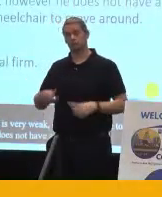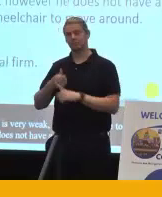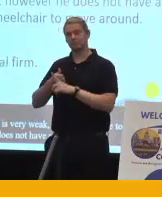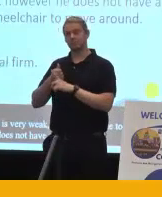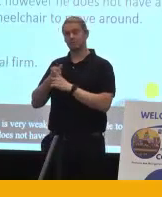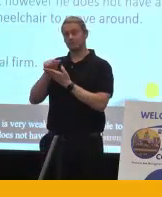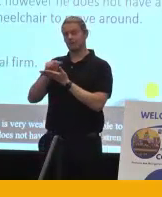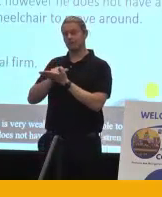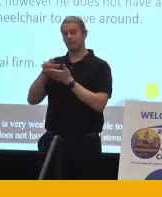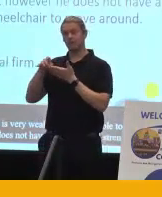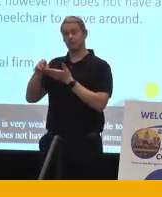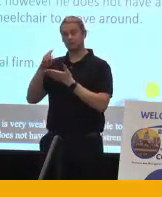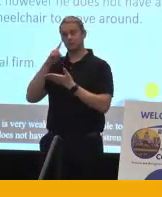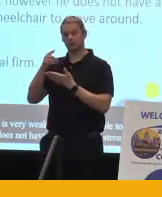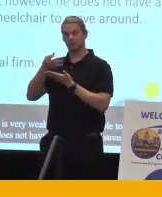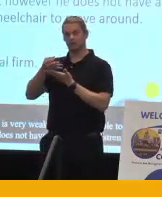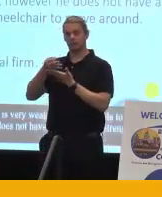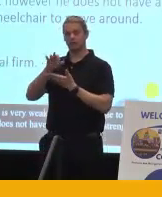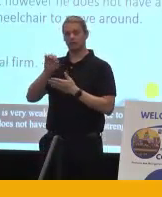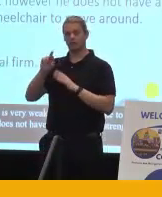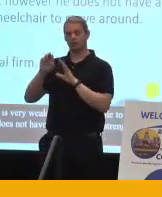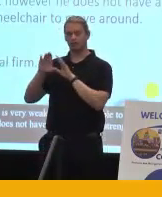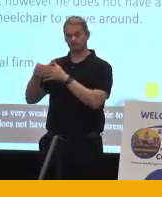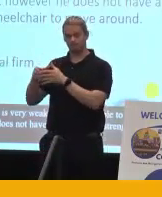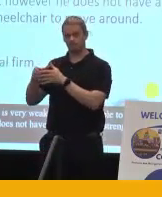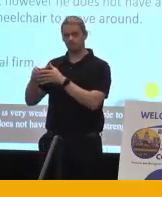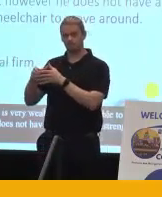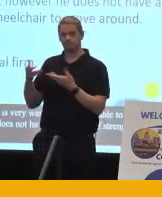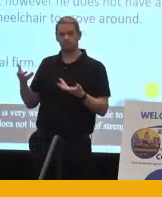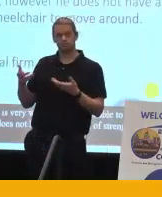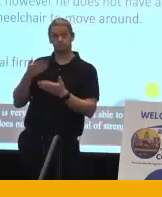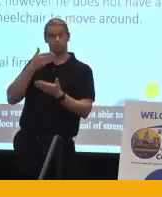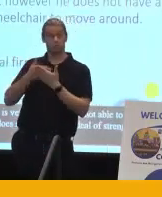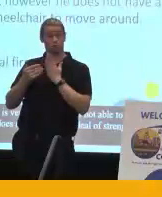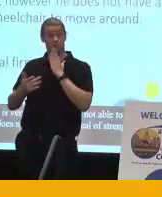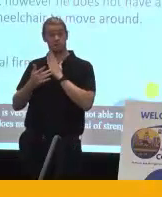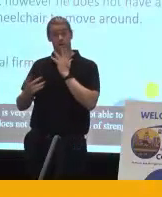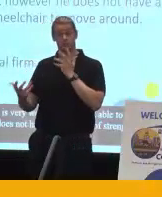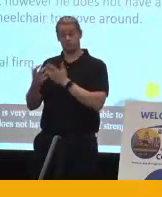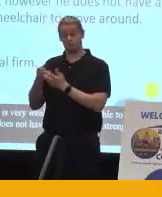a financial firm. What would be some good assistive technology?